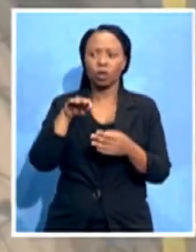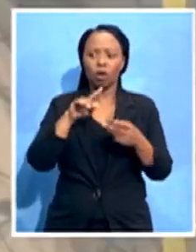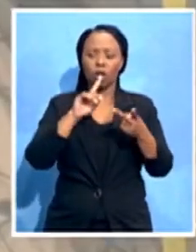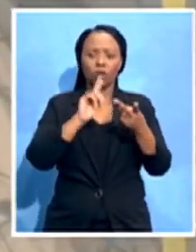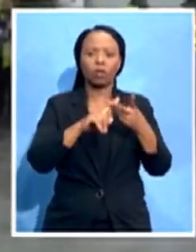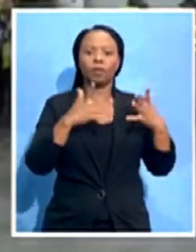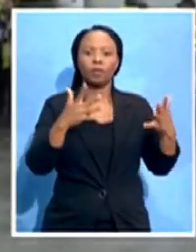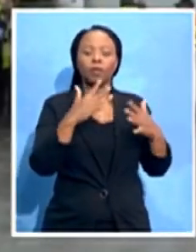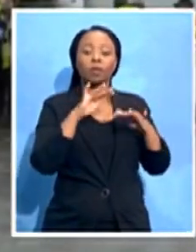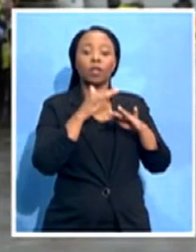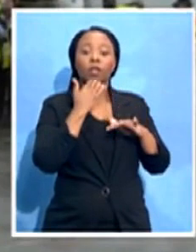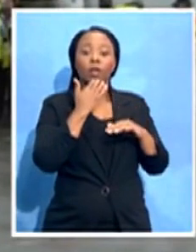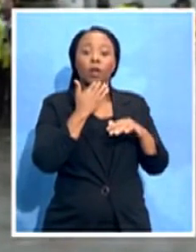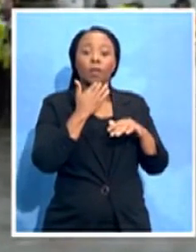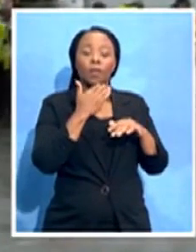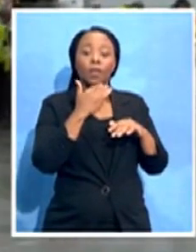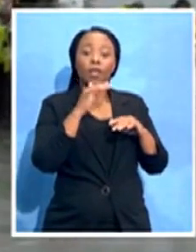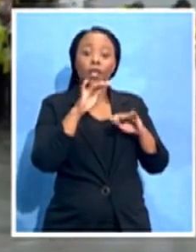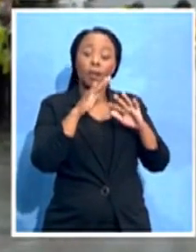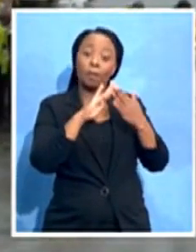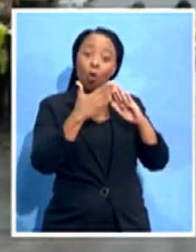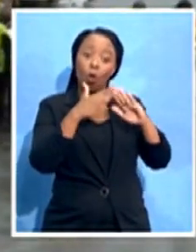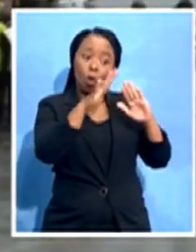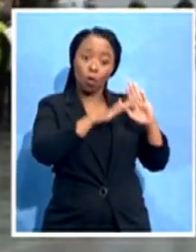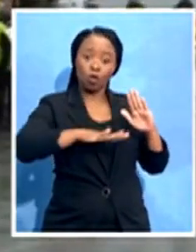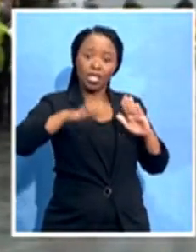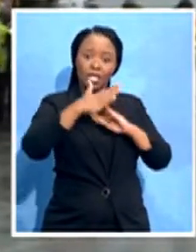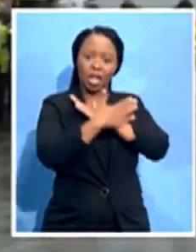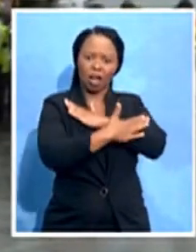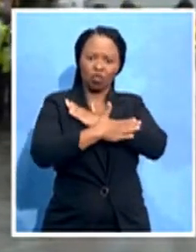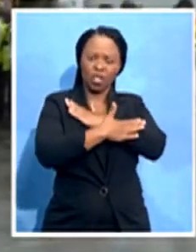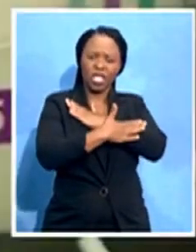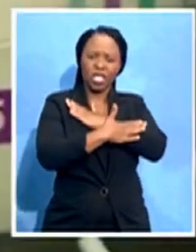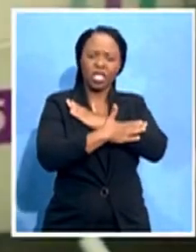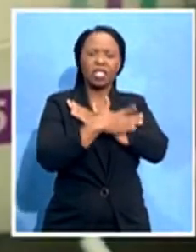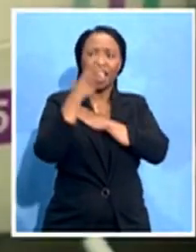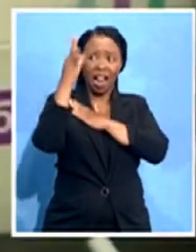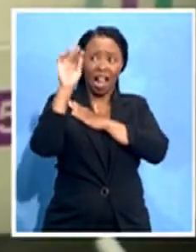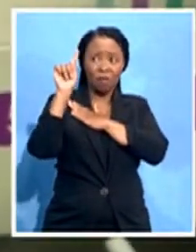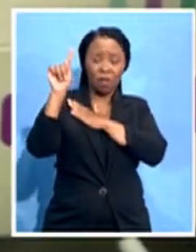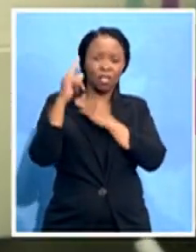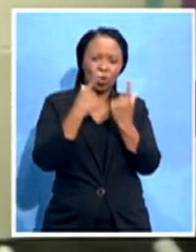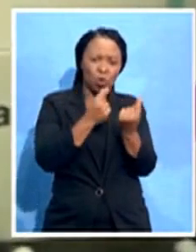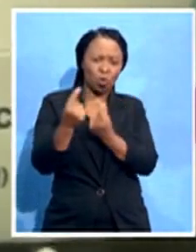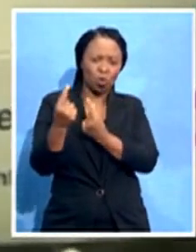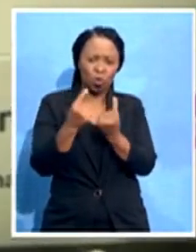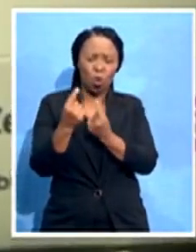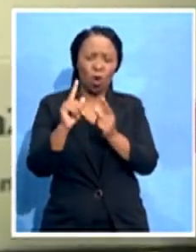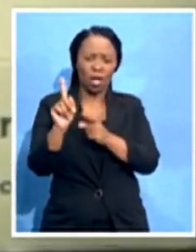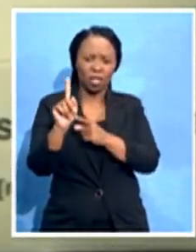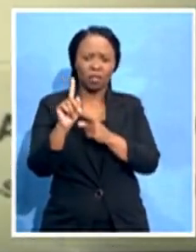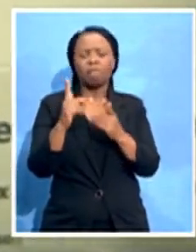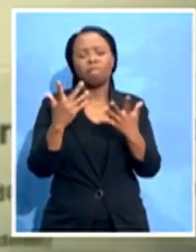citizens of that country, how they interpret what government is doing all the time. Of course, there are questions